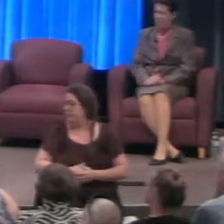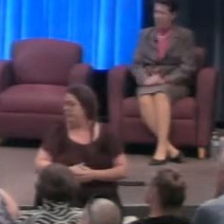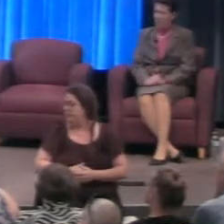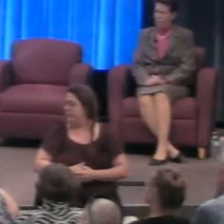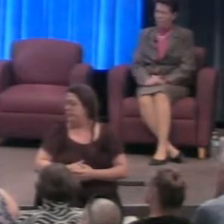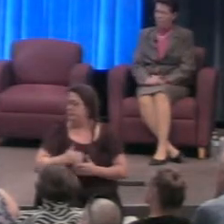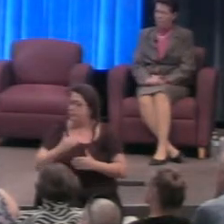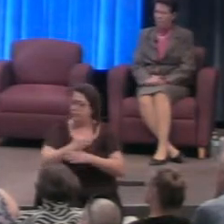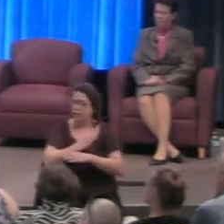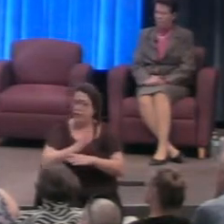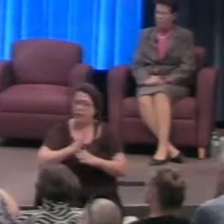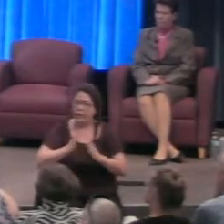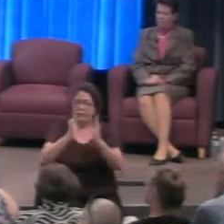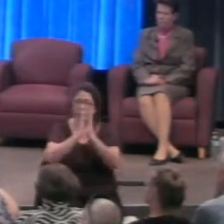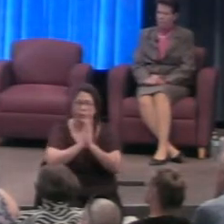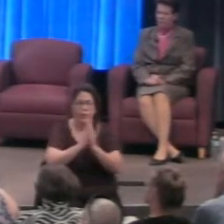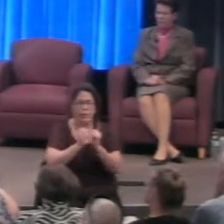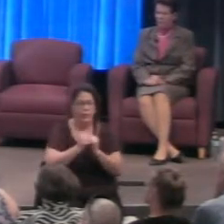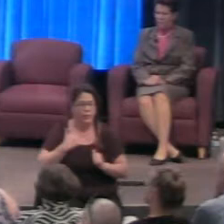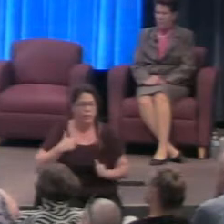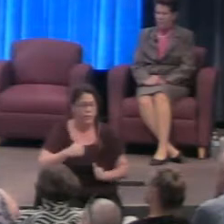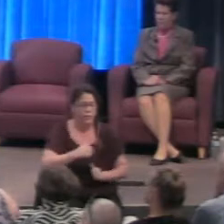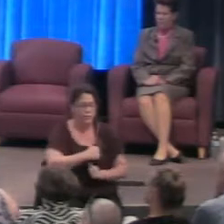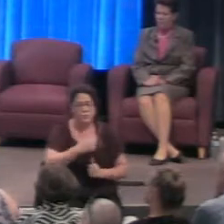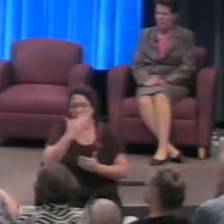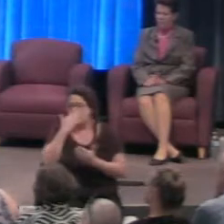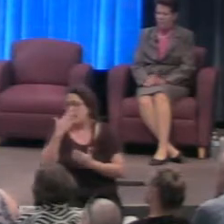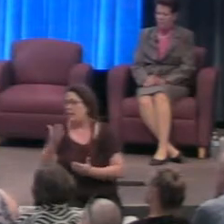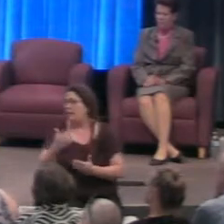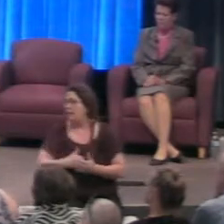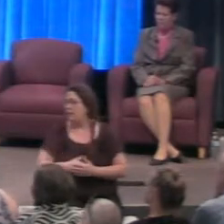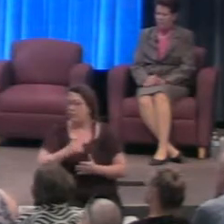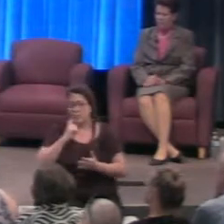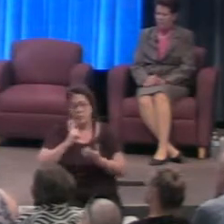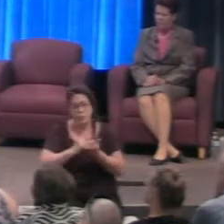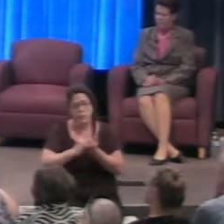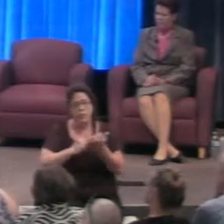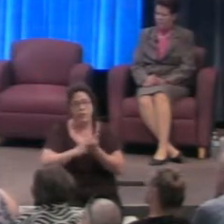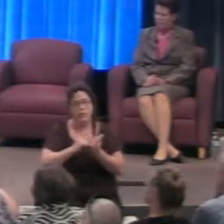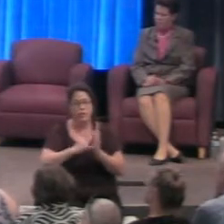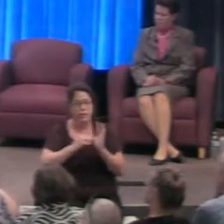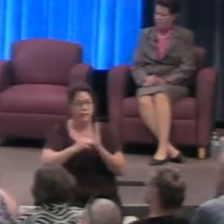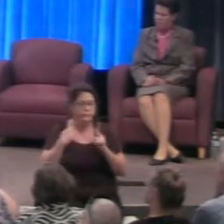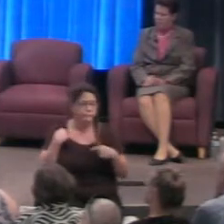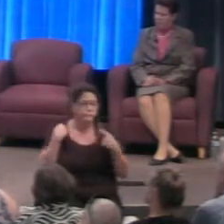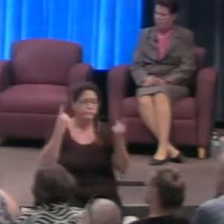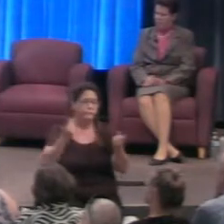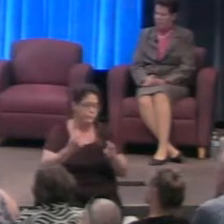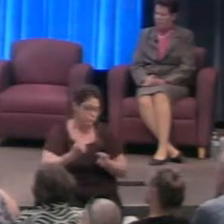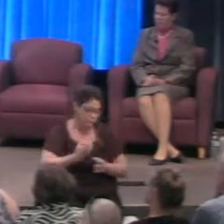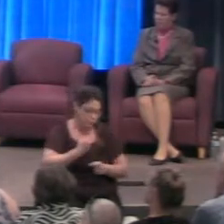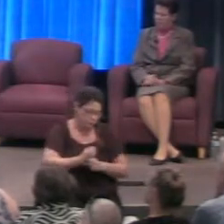sharing that prayer with us. Thank you for supporting Janet Miller.